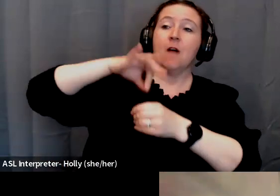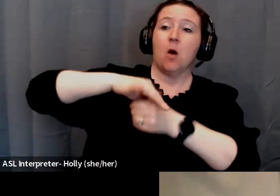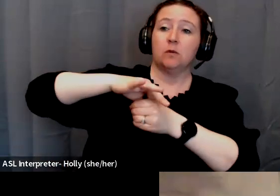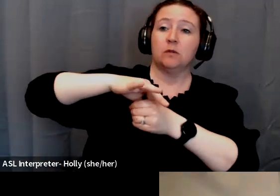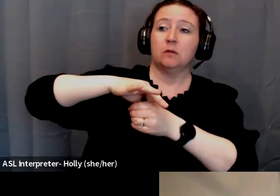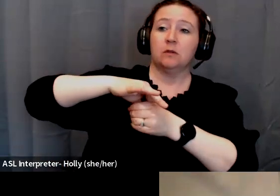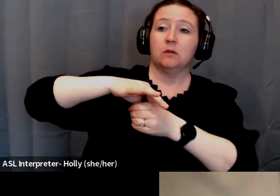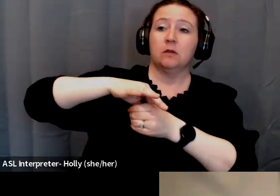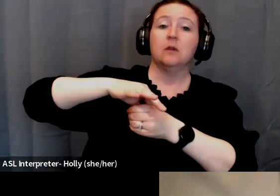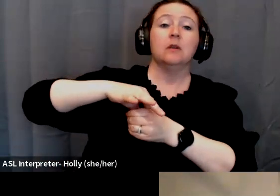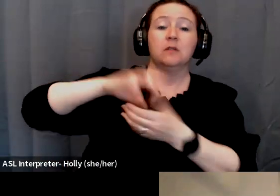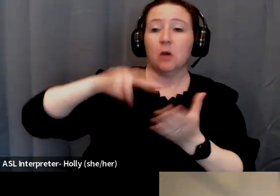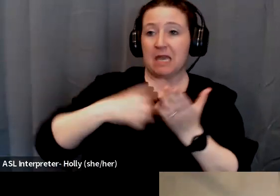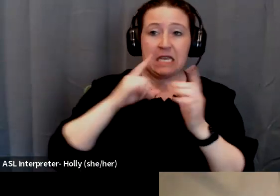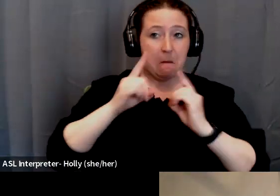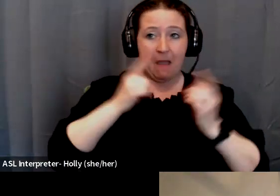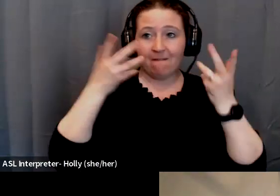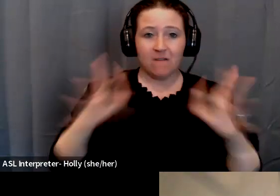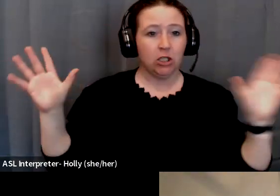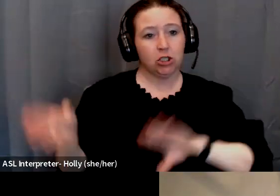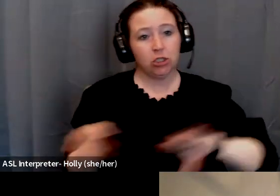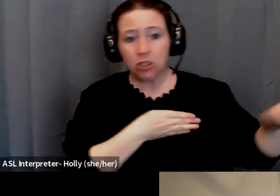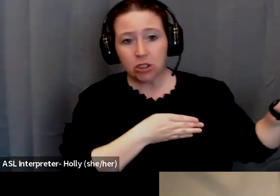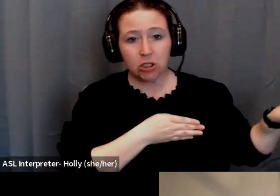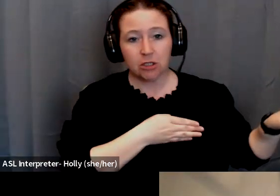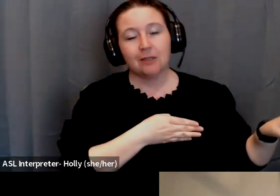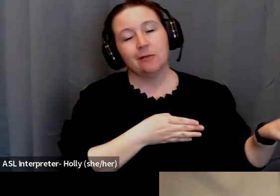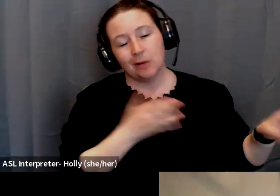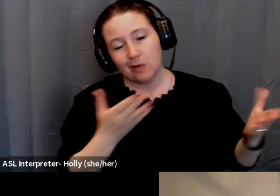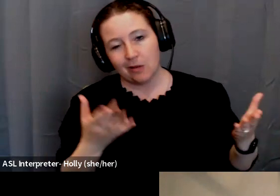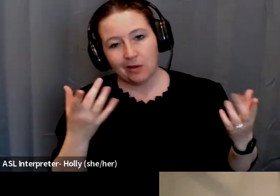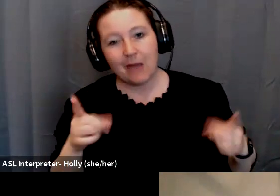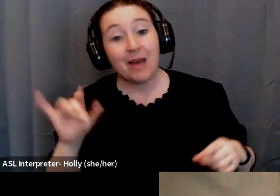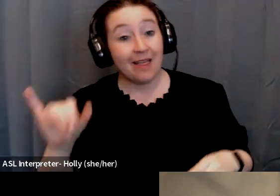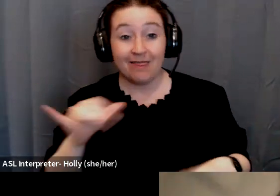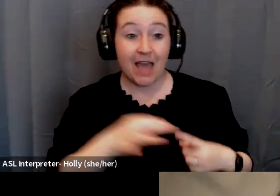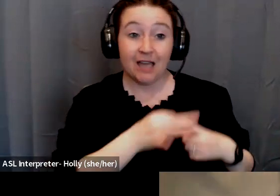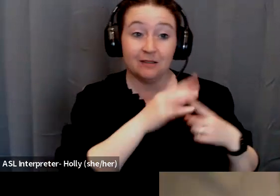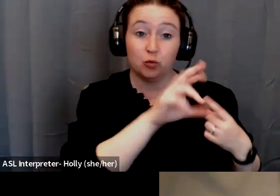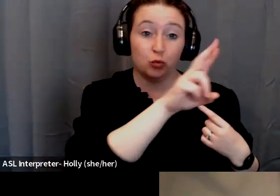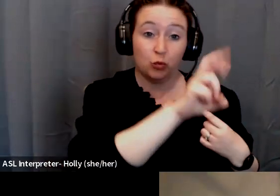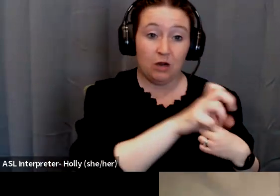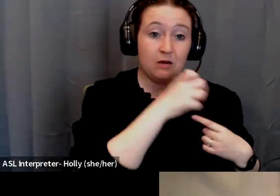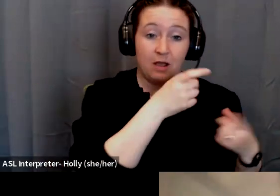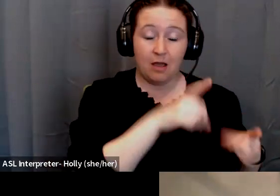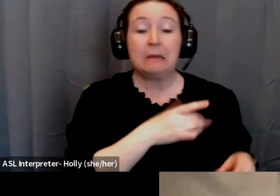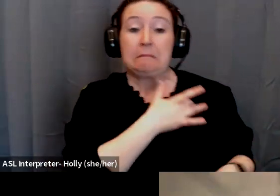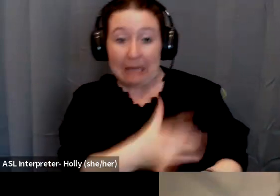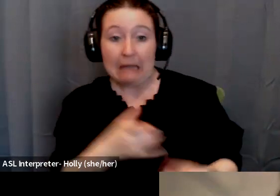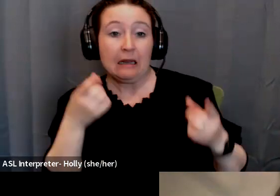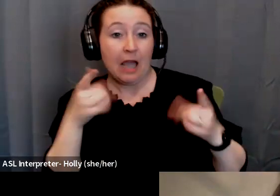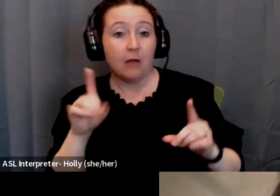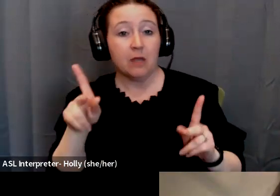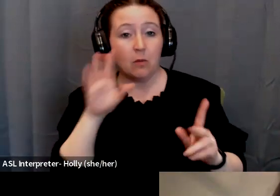no more debate. Let's not have debate. But probably what will happen, that's unusual. Probably what will happen is people will